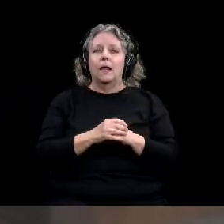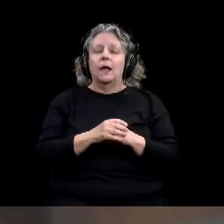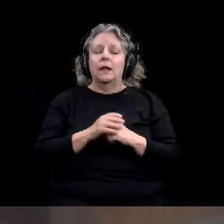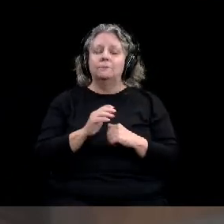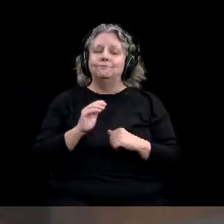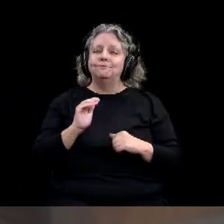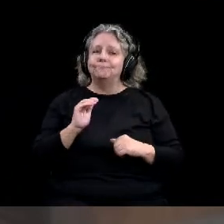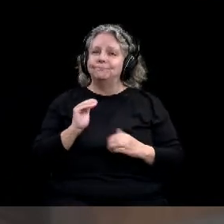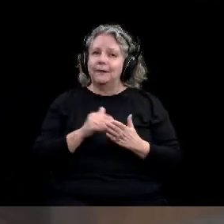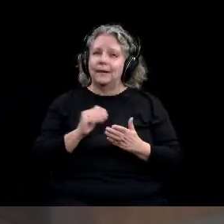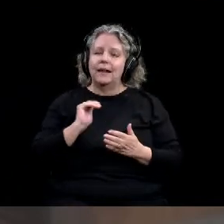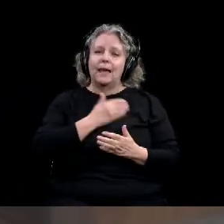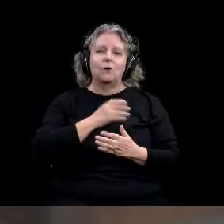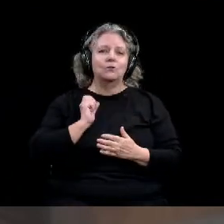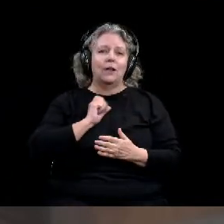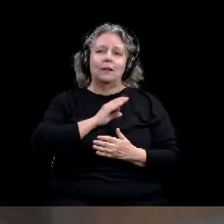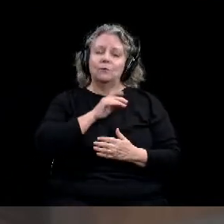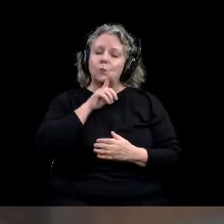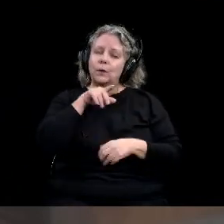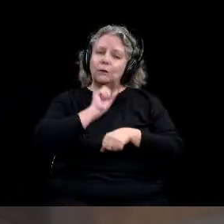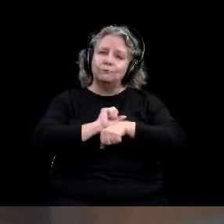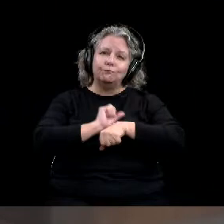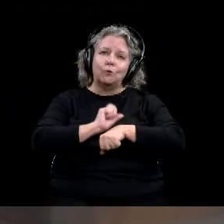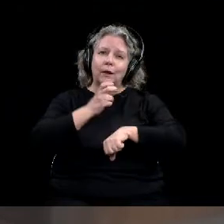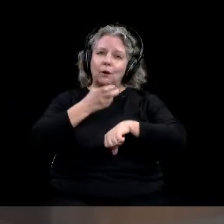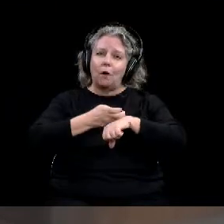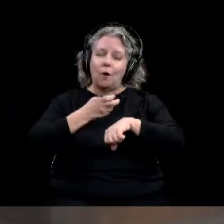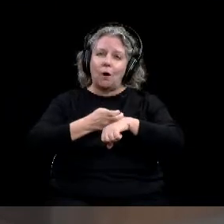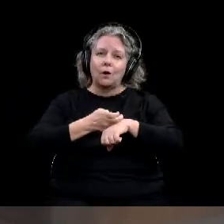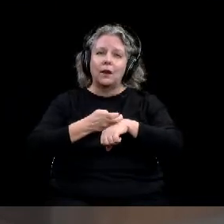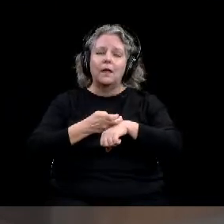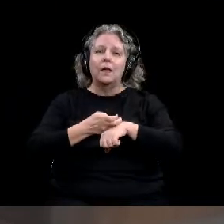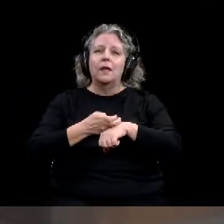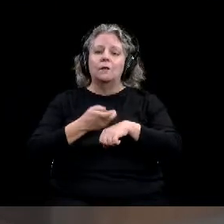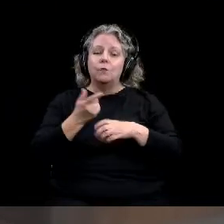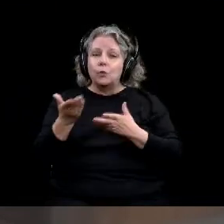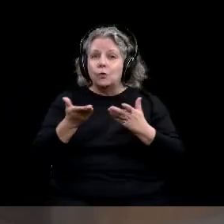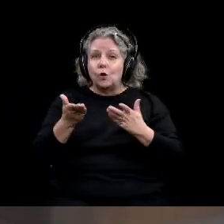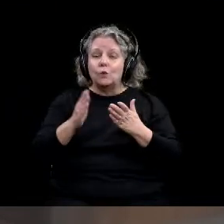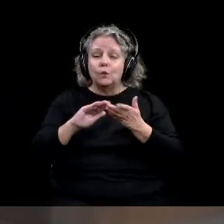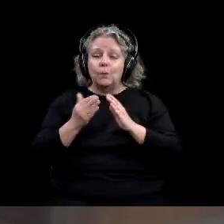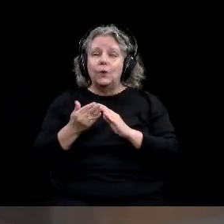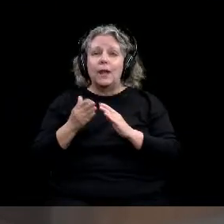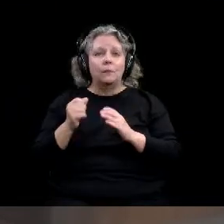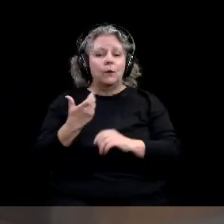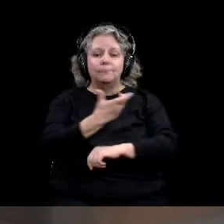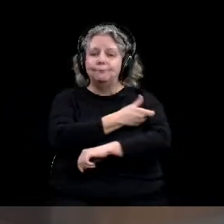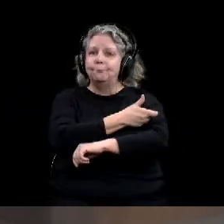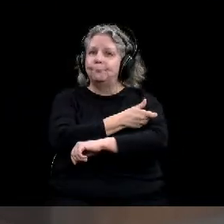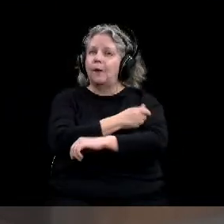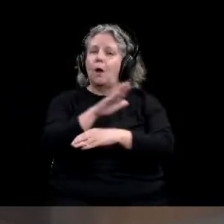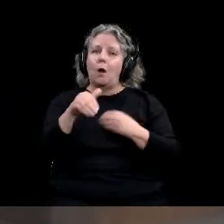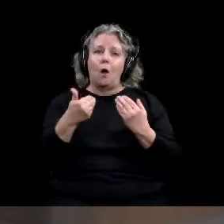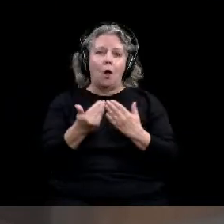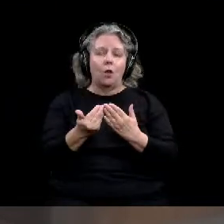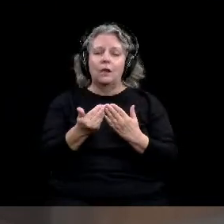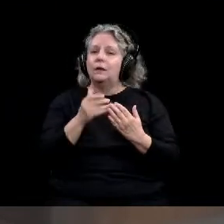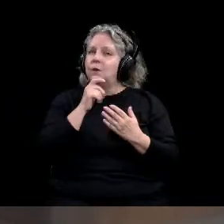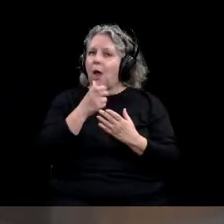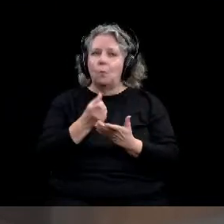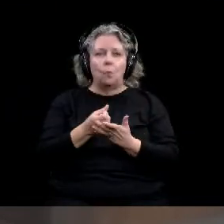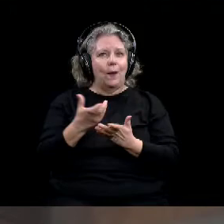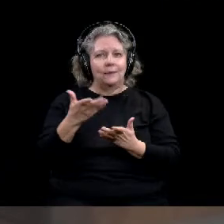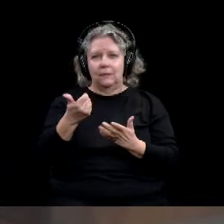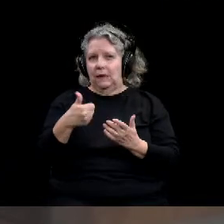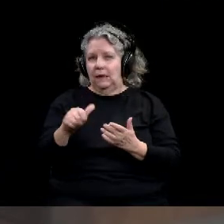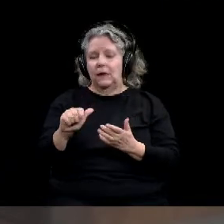to administer all doses without wasting any vaccines. Many vials even contained more than an average of 10